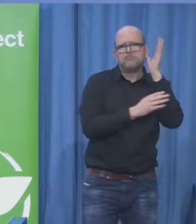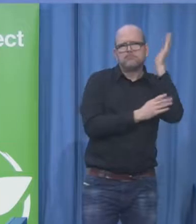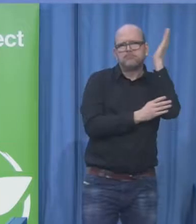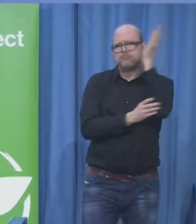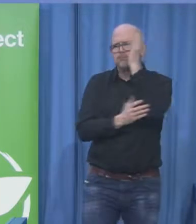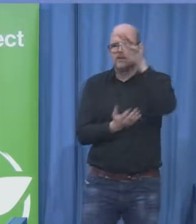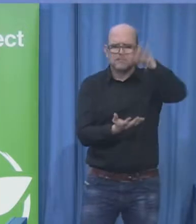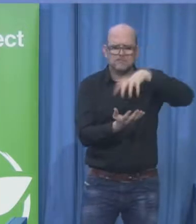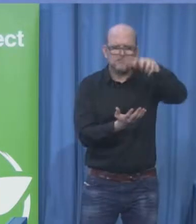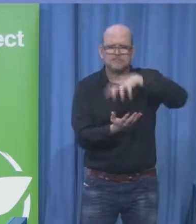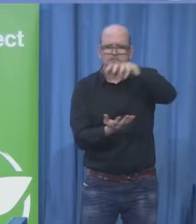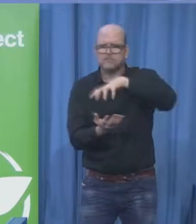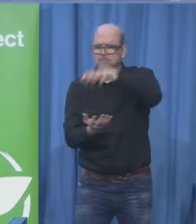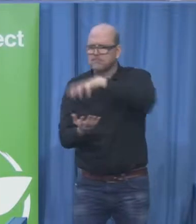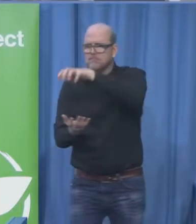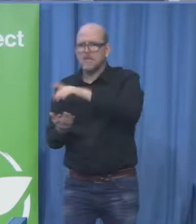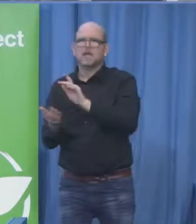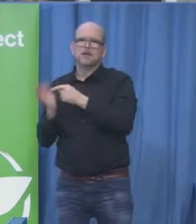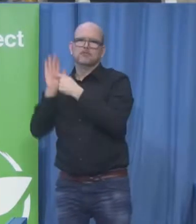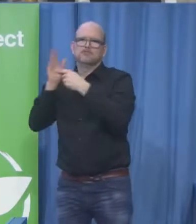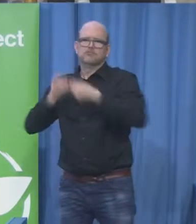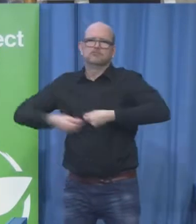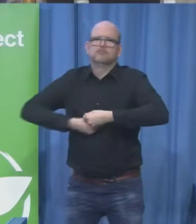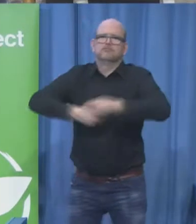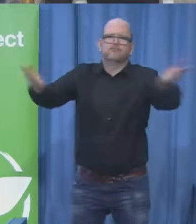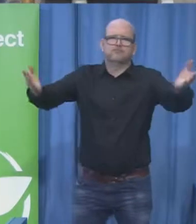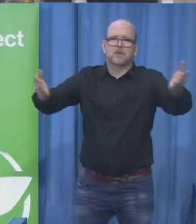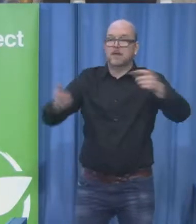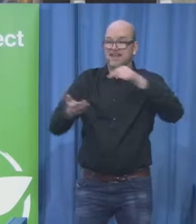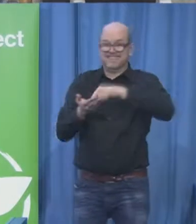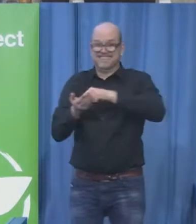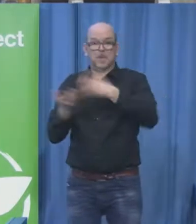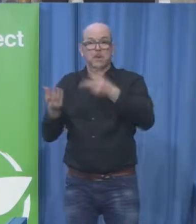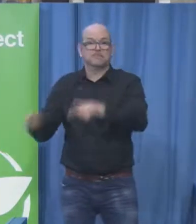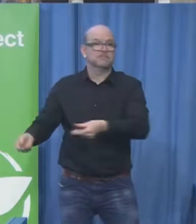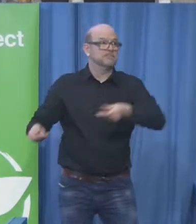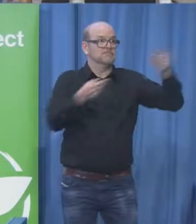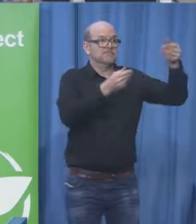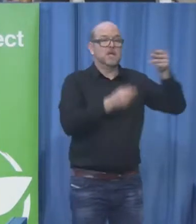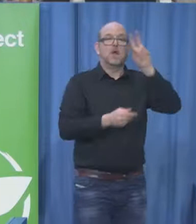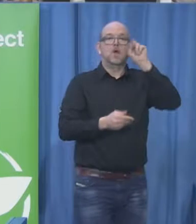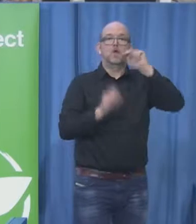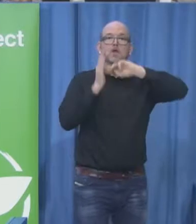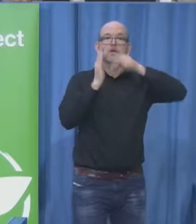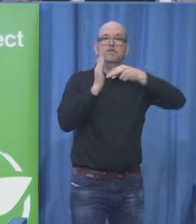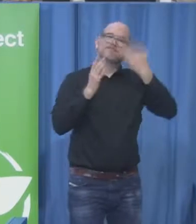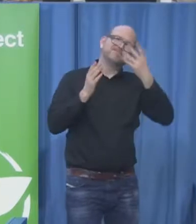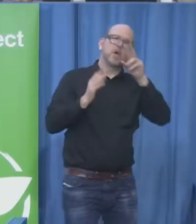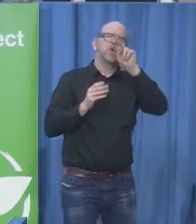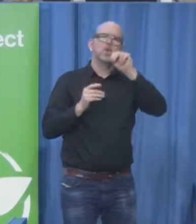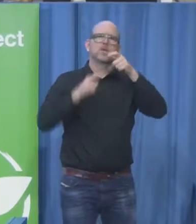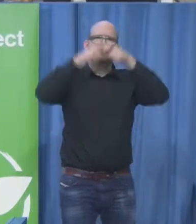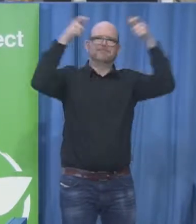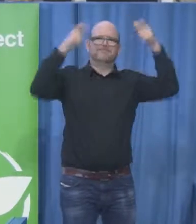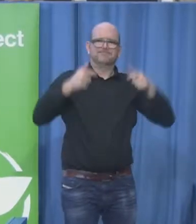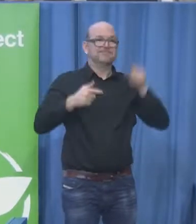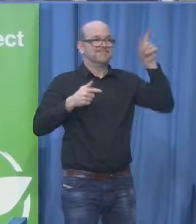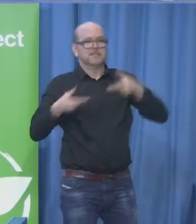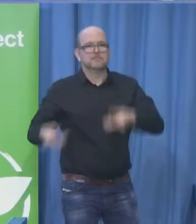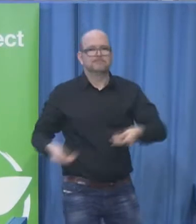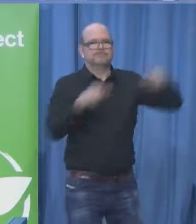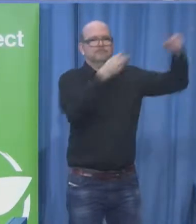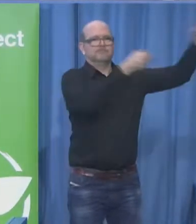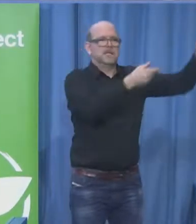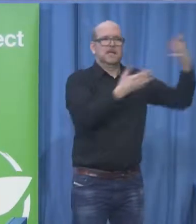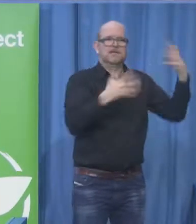at the UN Conference of State Parties to the SCRPD, which is being held this time in New York